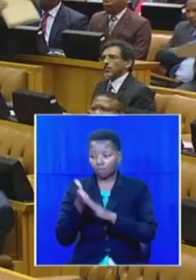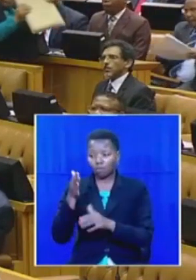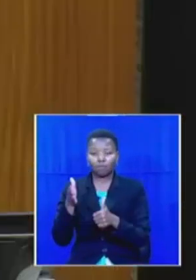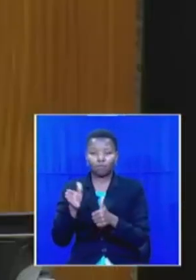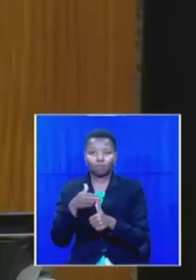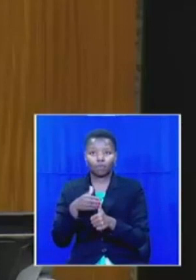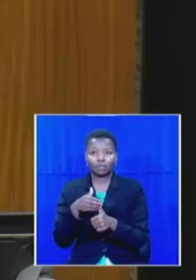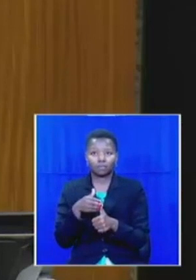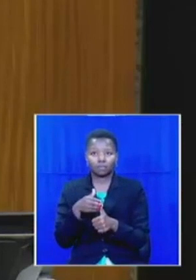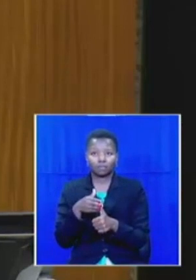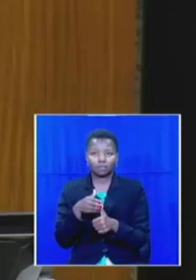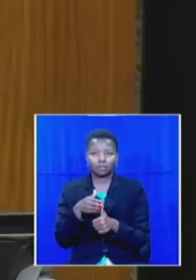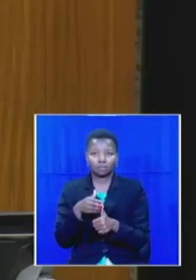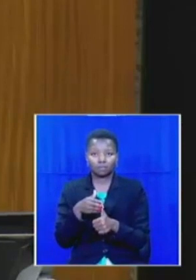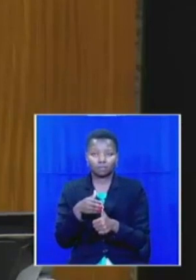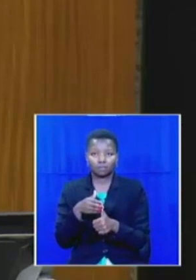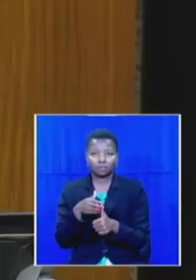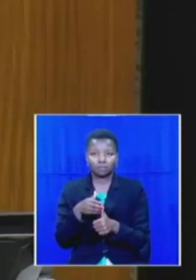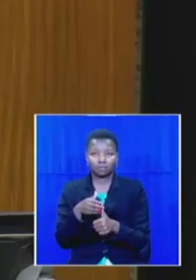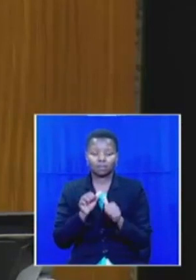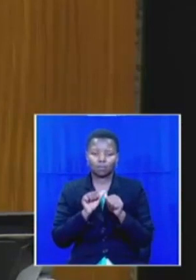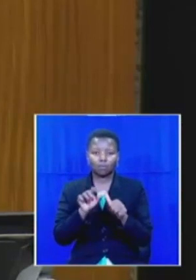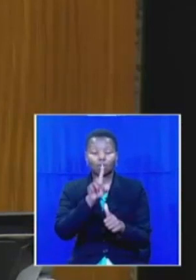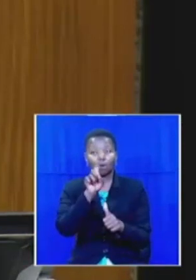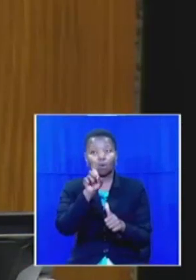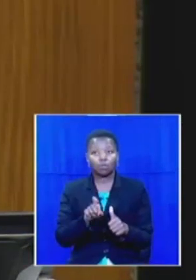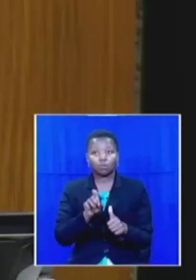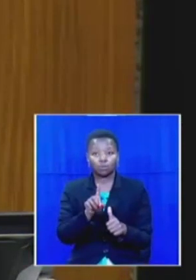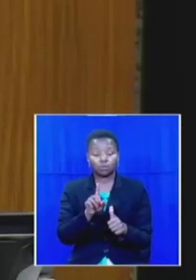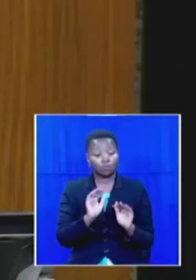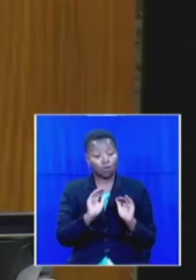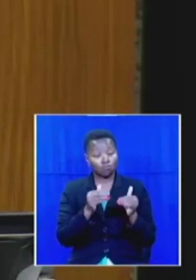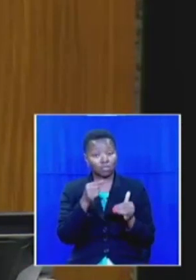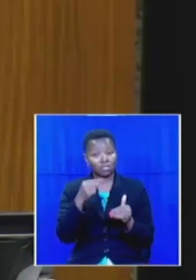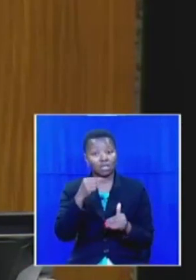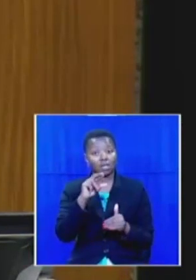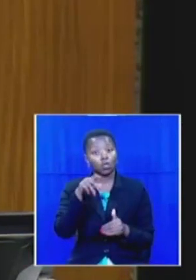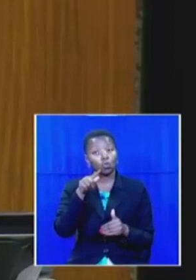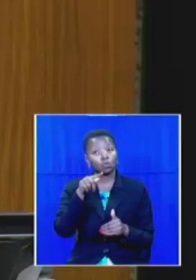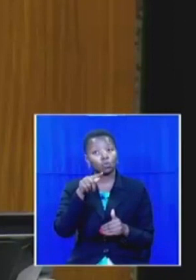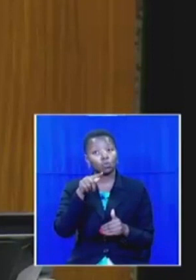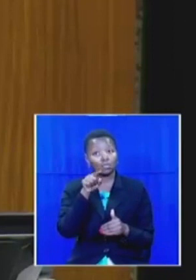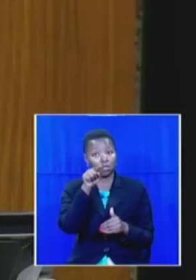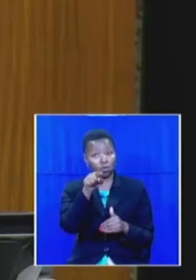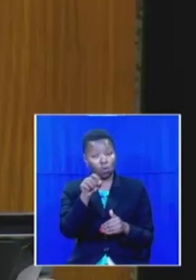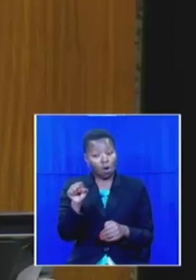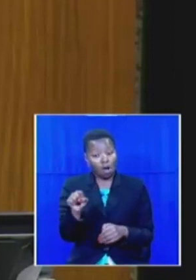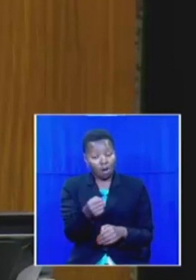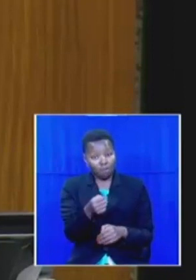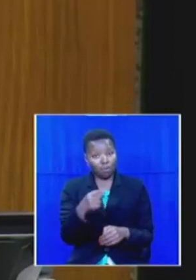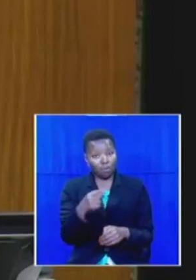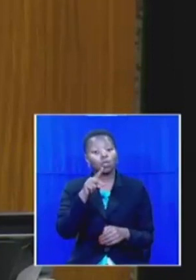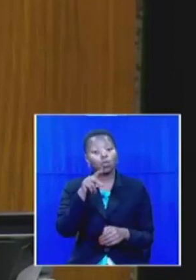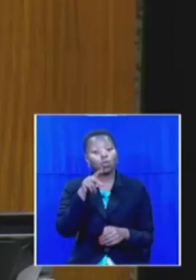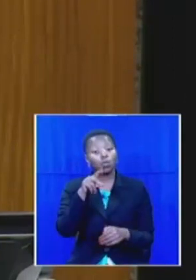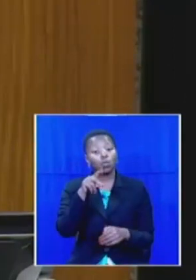leave, and let's proceed with the question session. You protecting the Guptas. Appointed by the Guptas, all of